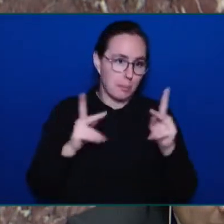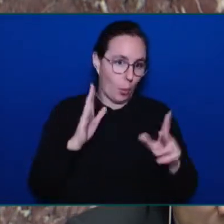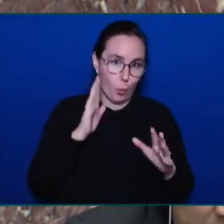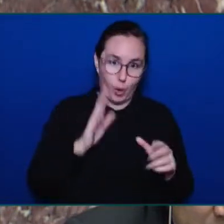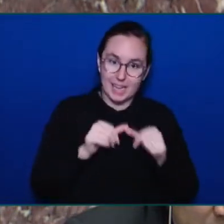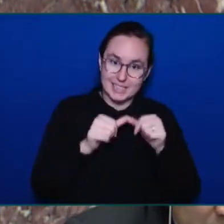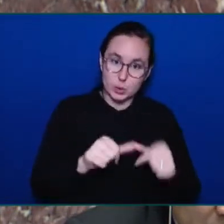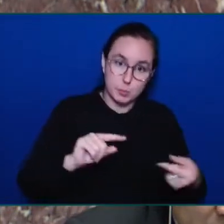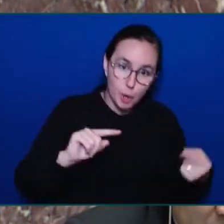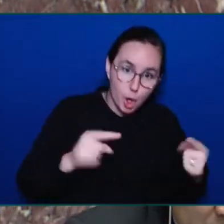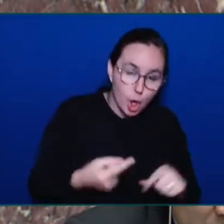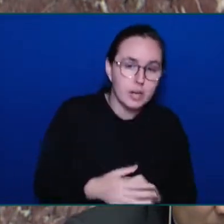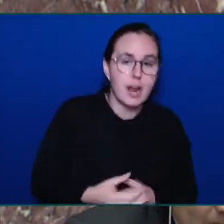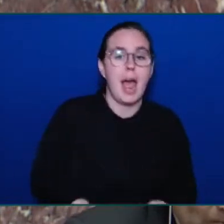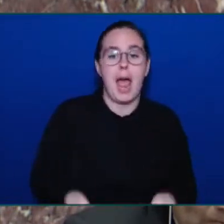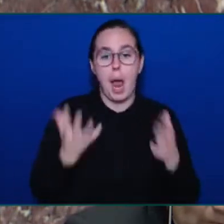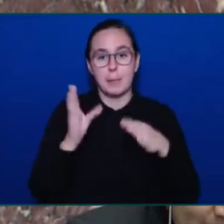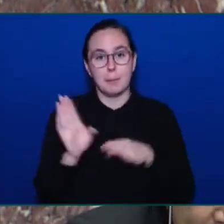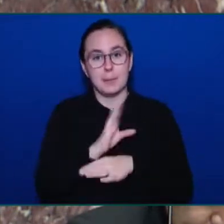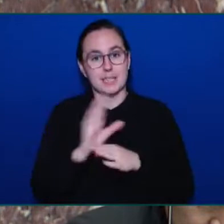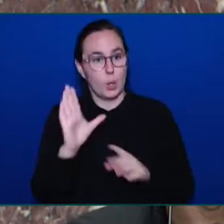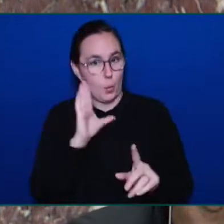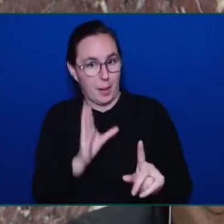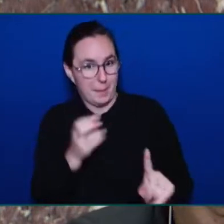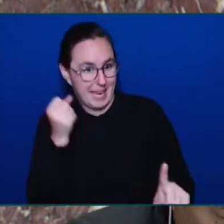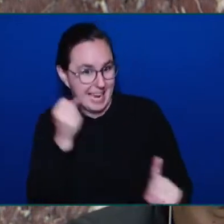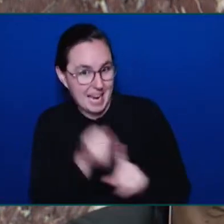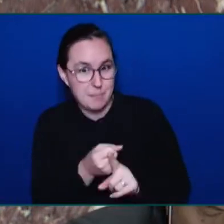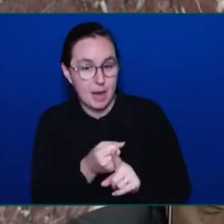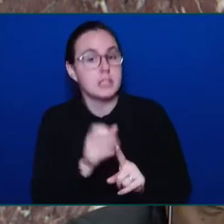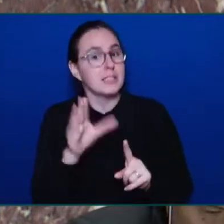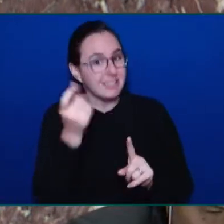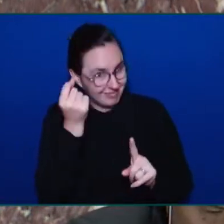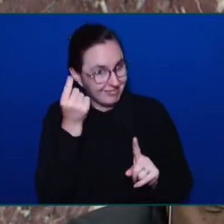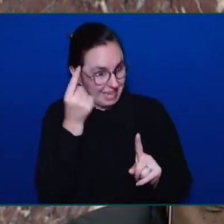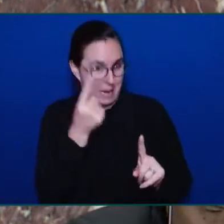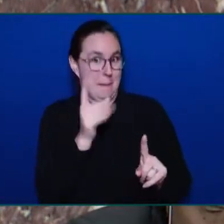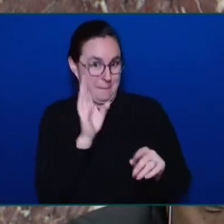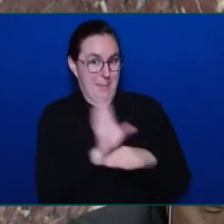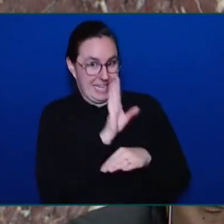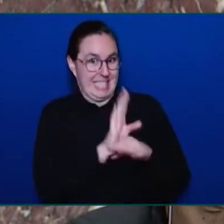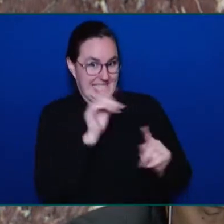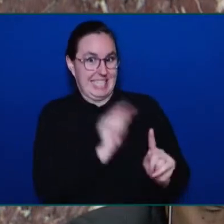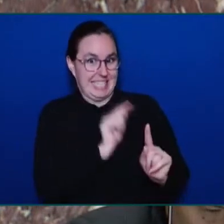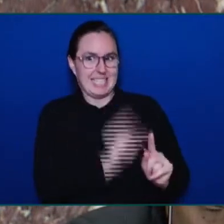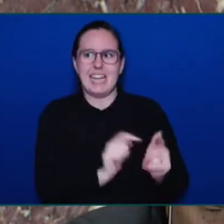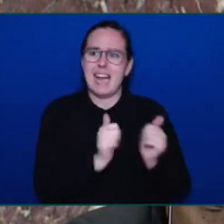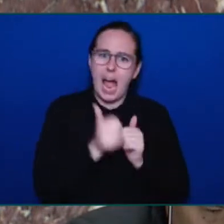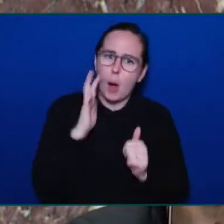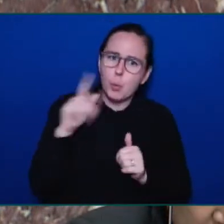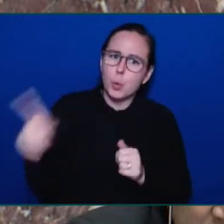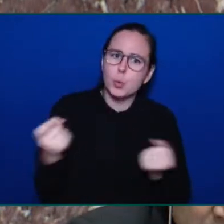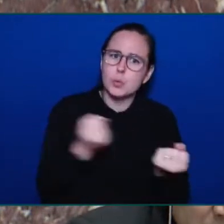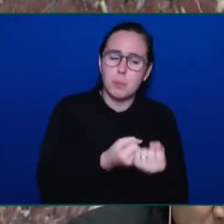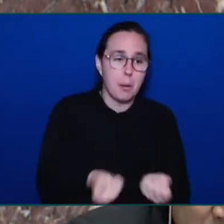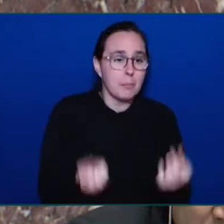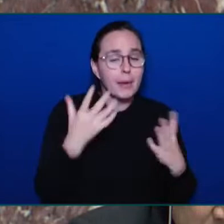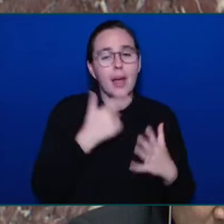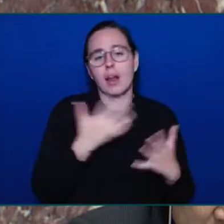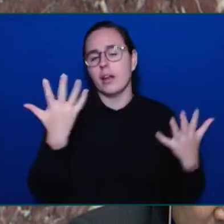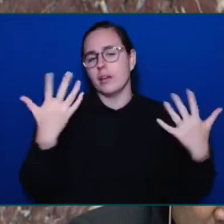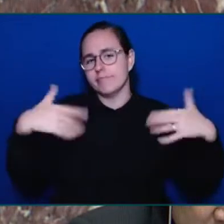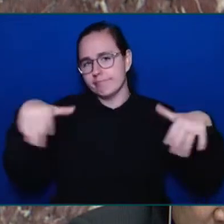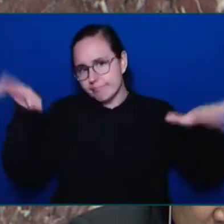support businesses in British Columbia. How many more of them need to close before this random violence